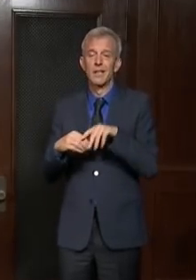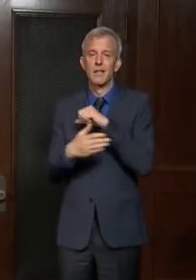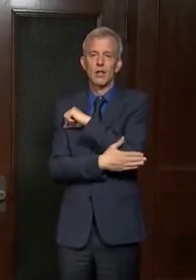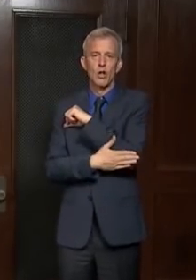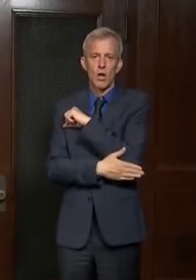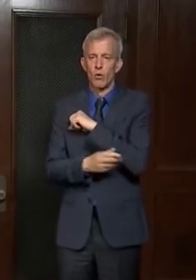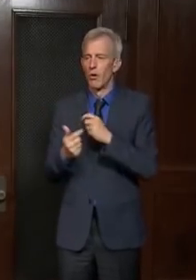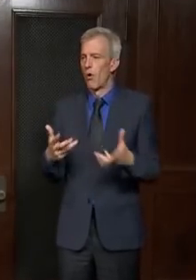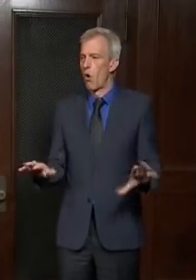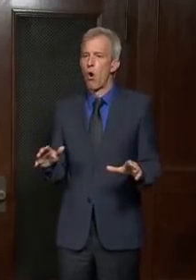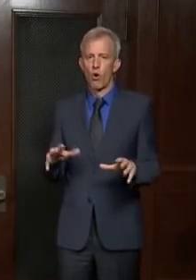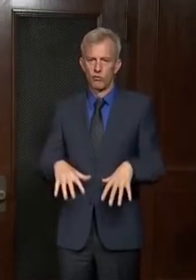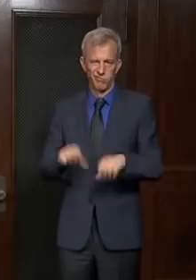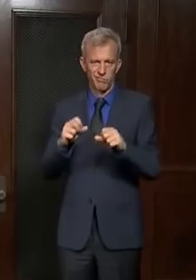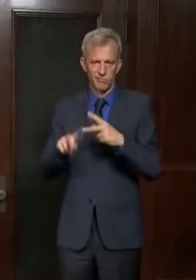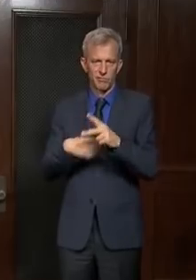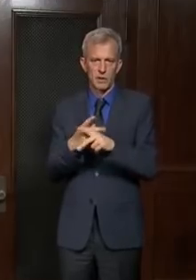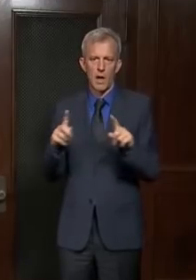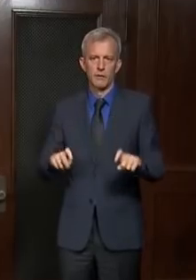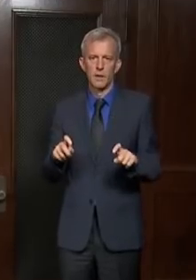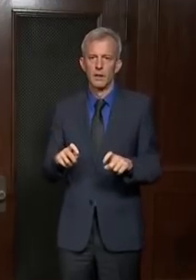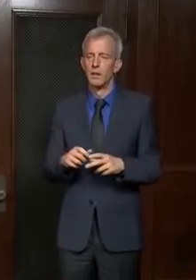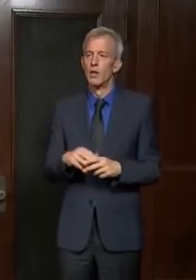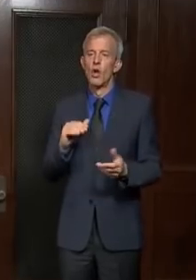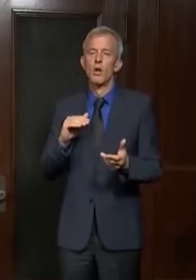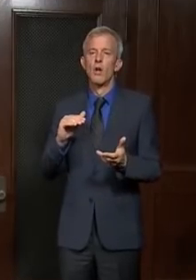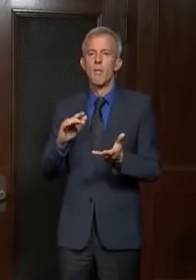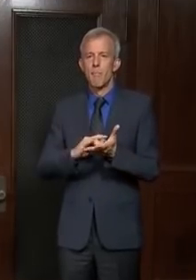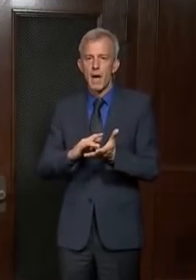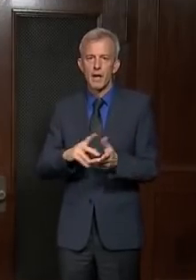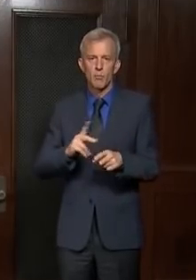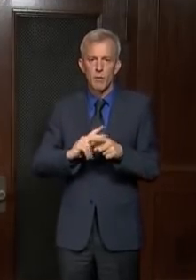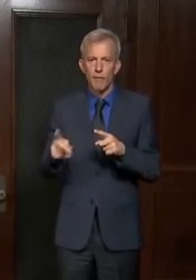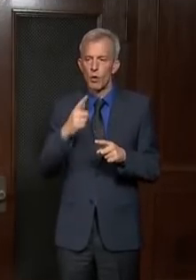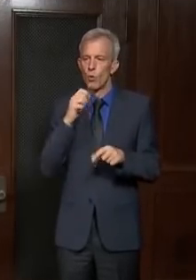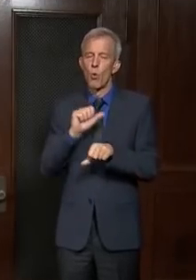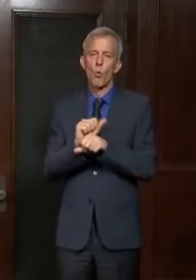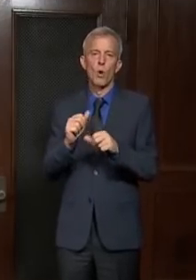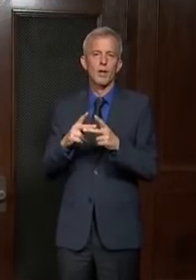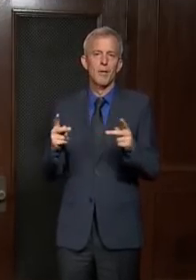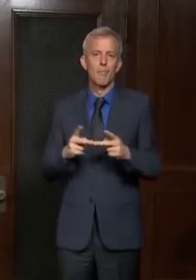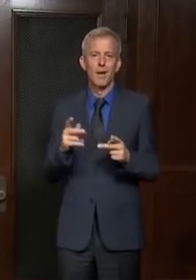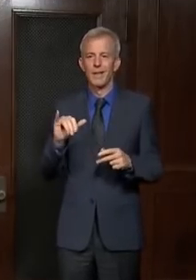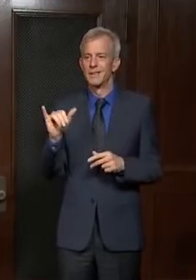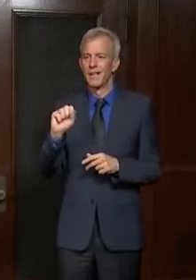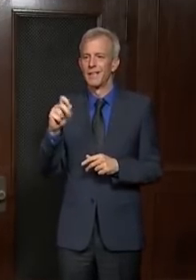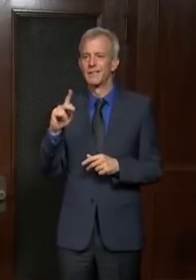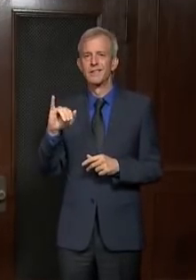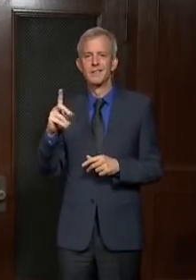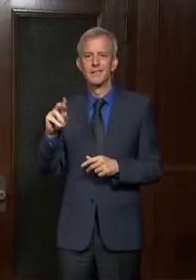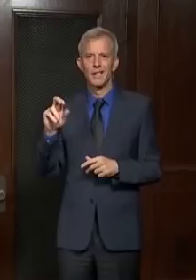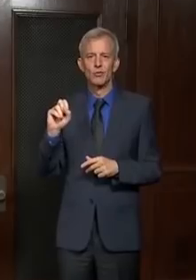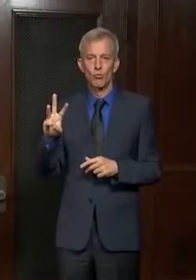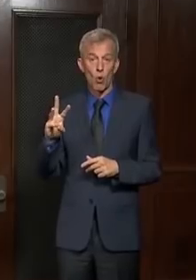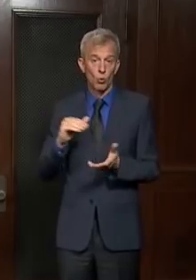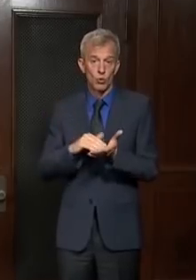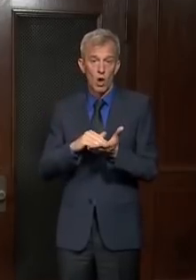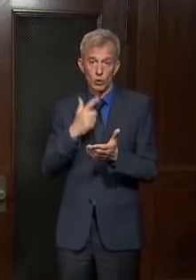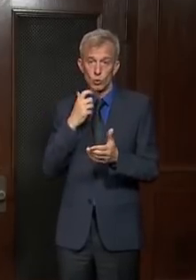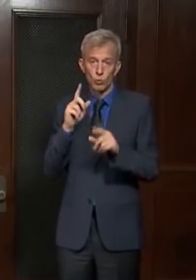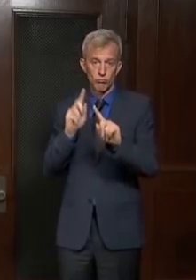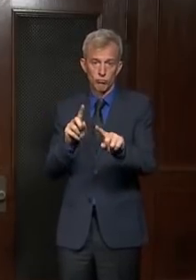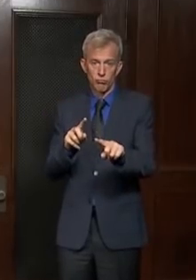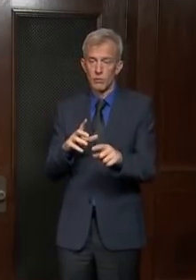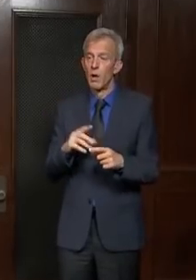of tests. These are healthcare providers that work in places like Skid Row, doctors who go out there. And we're going to be testing